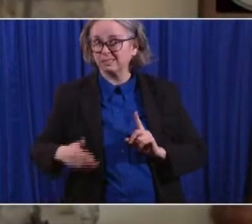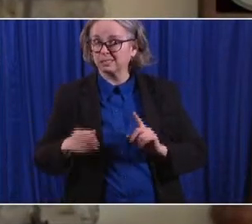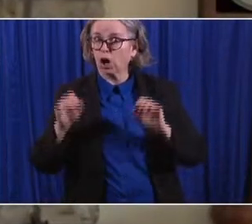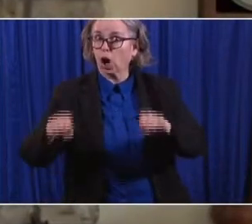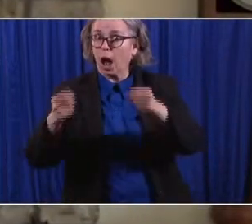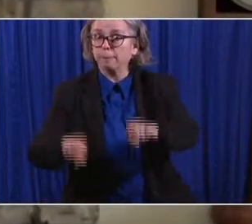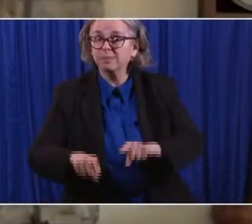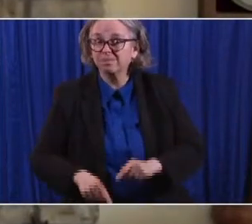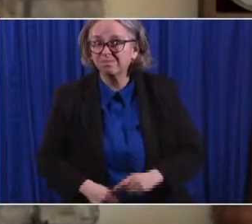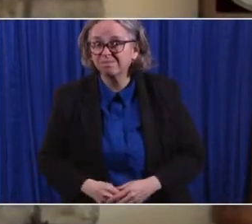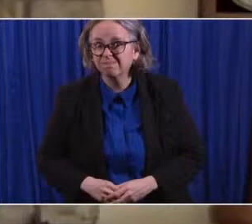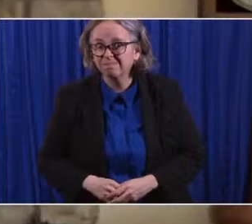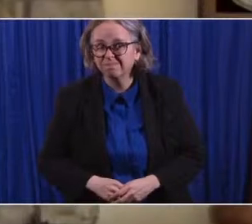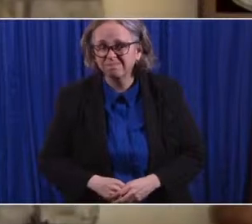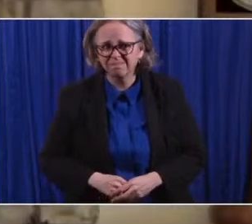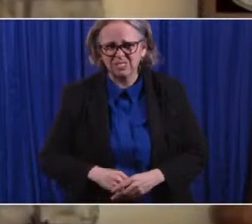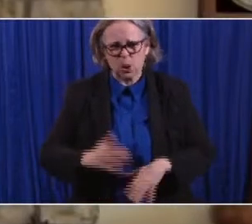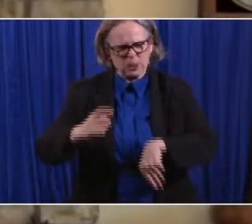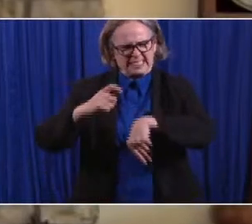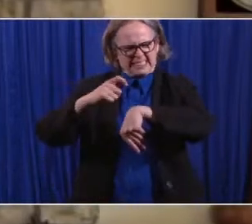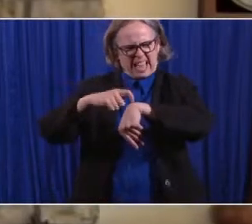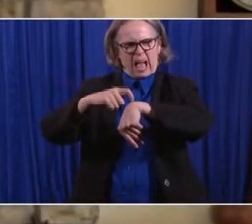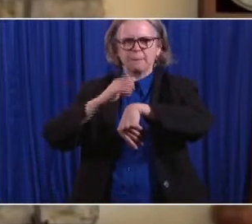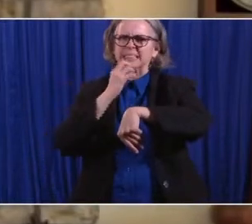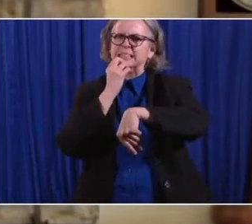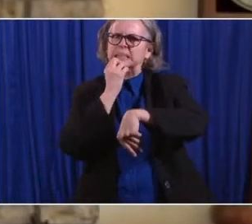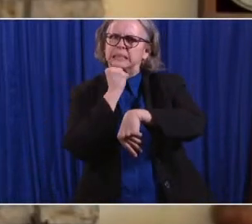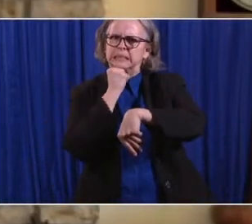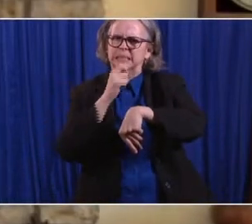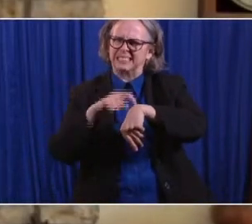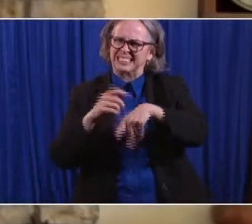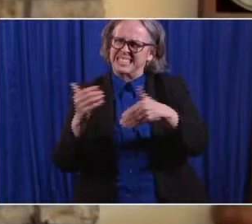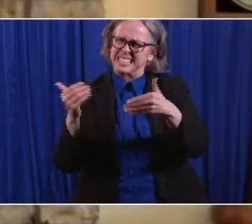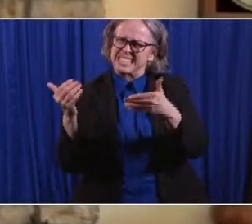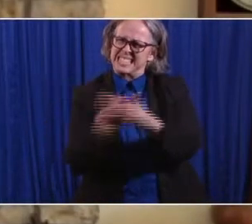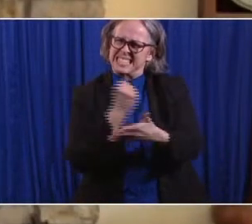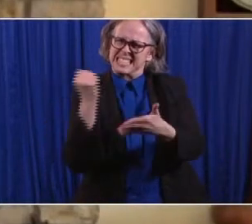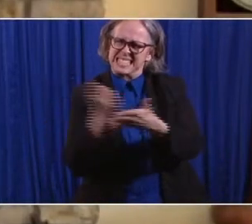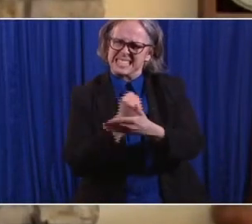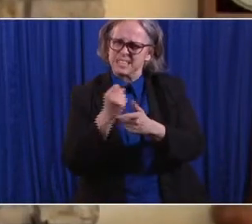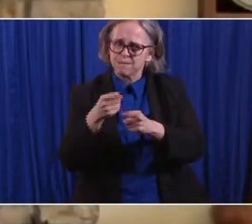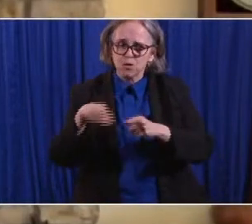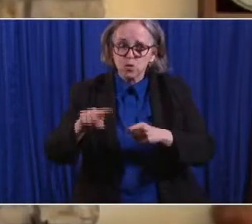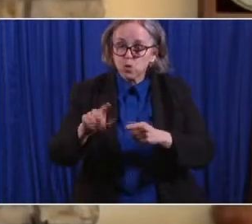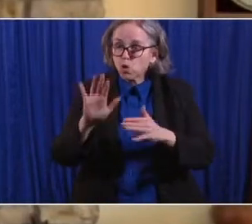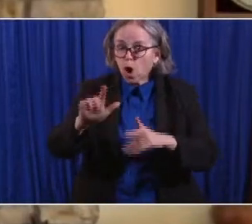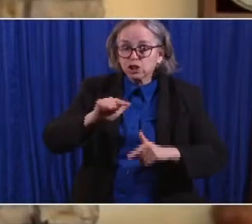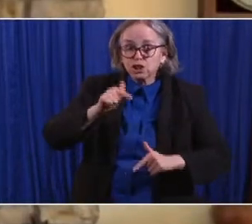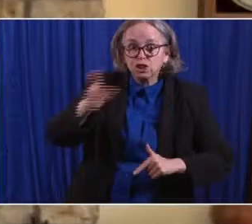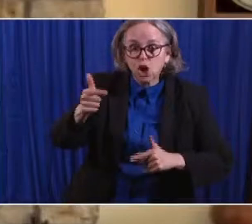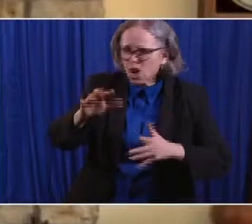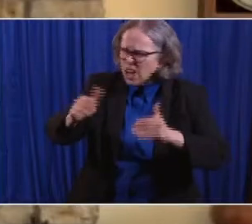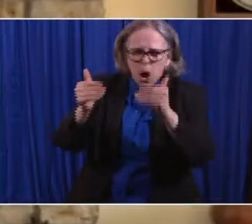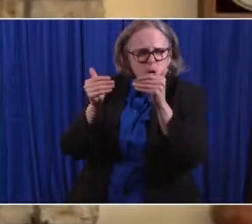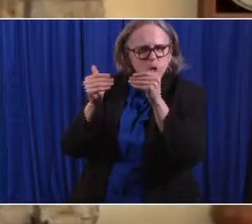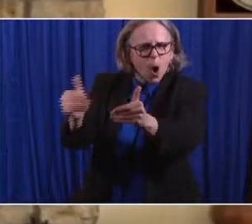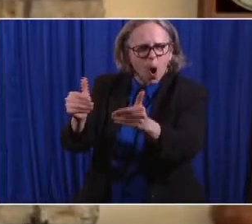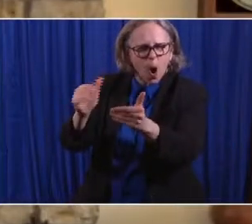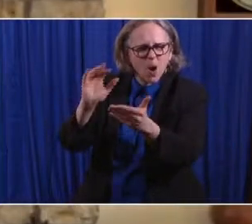day matters. Every day matters. So if you have the opportunity to get that vaccine, you need to get it. Dr.